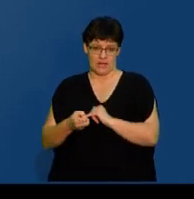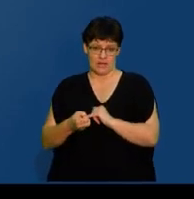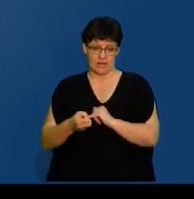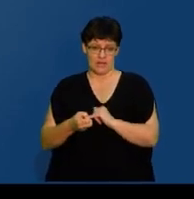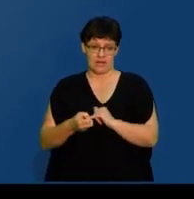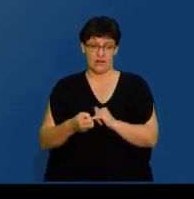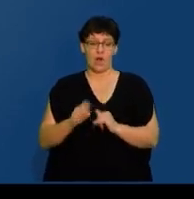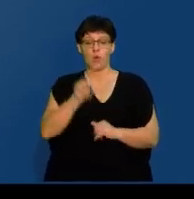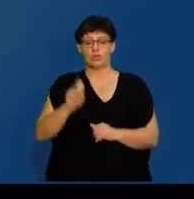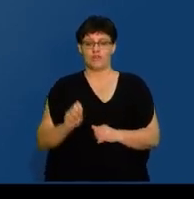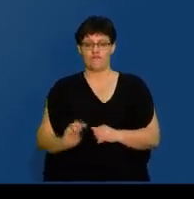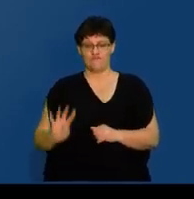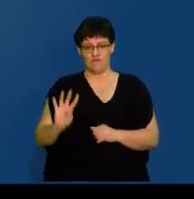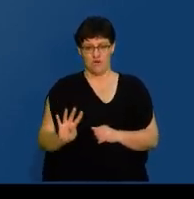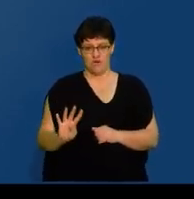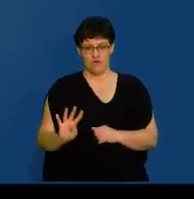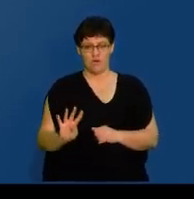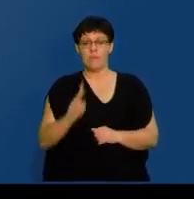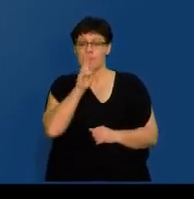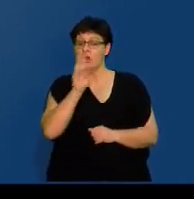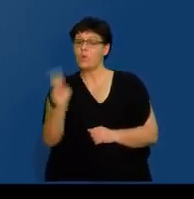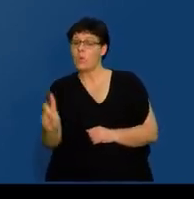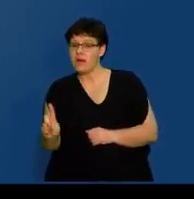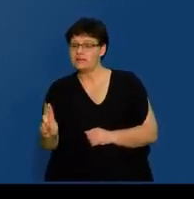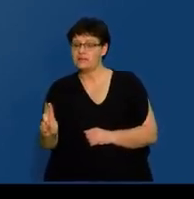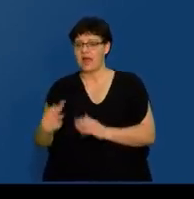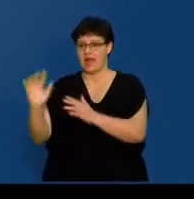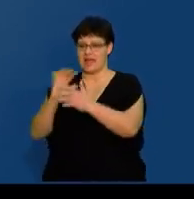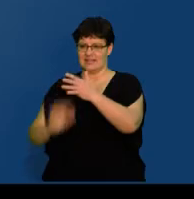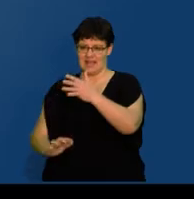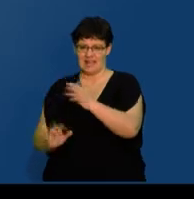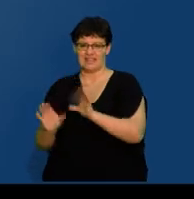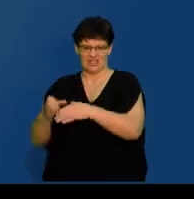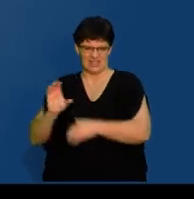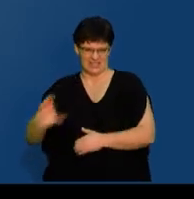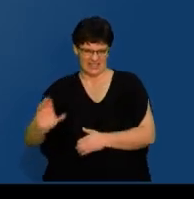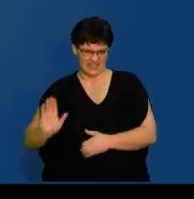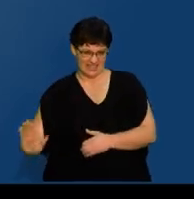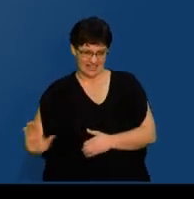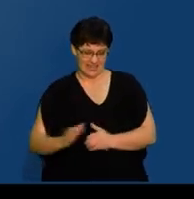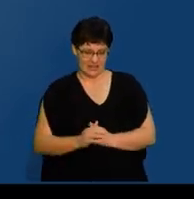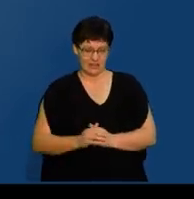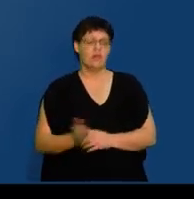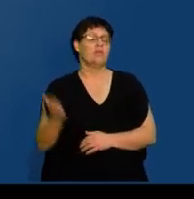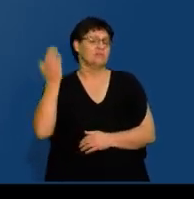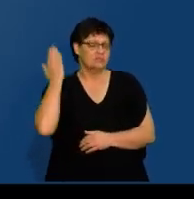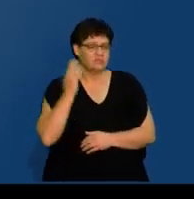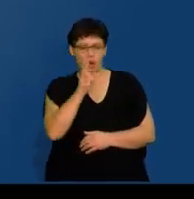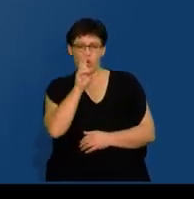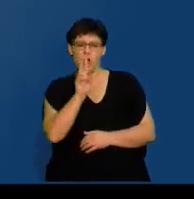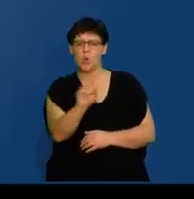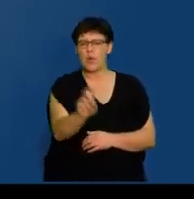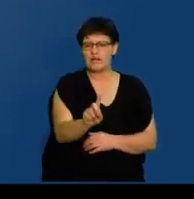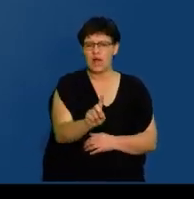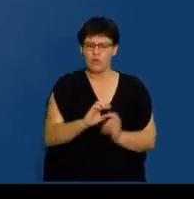question 4, and that's looking at the essay. So we spent some time last lesson looking at how to